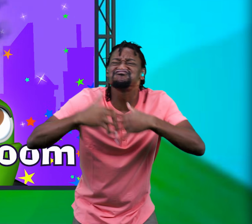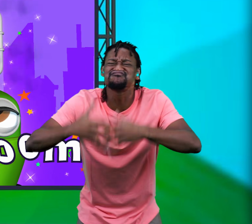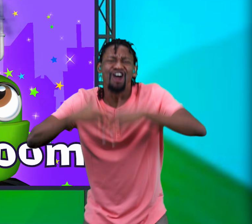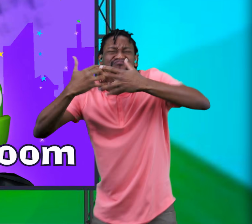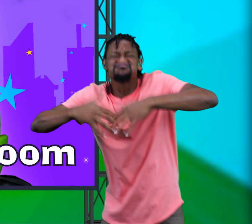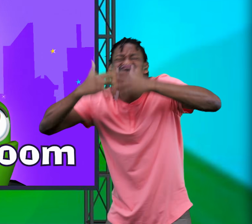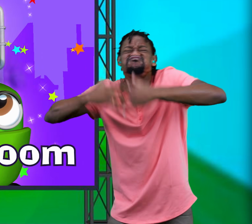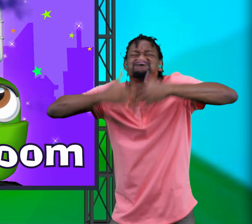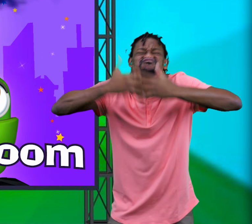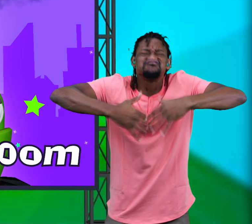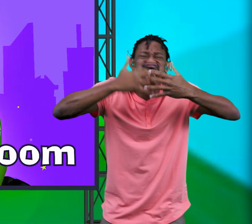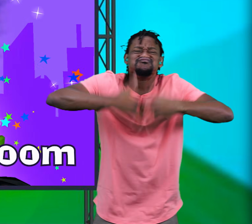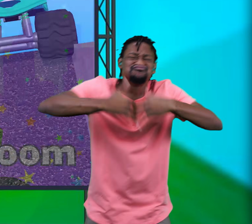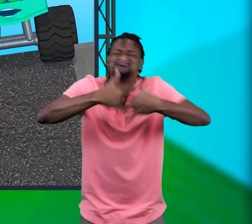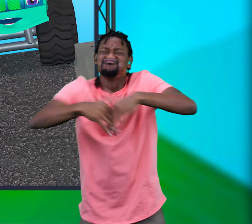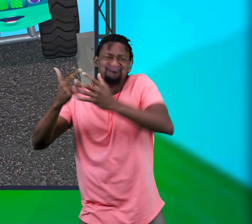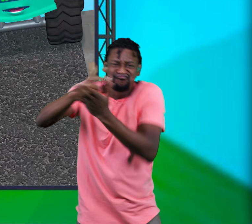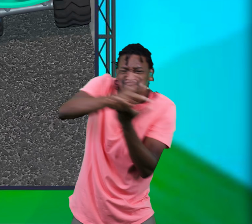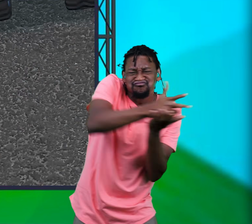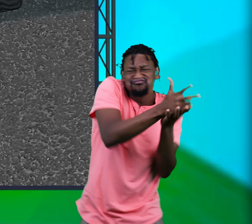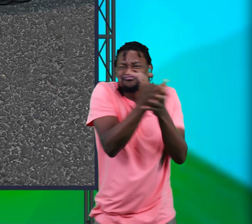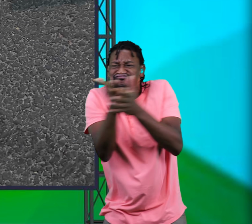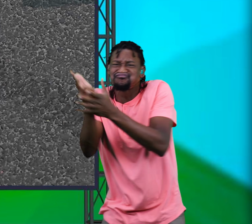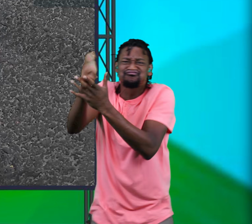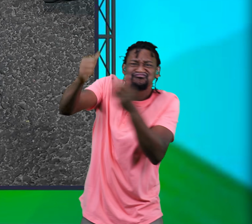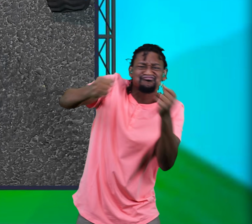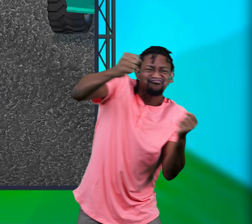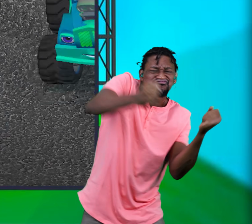vroom, vroom, vroom, vroom, vroom, vroom.